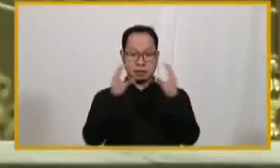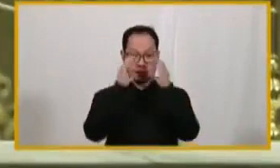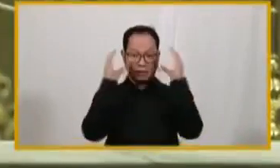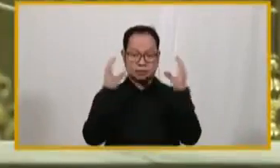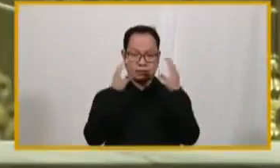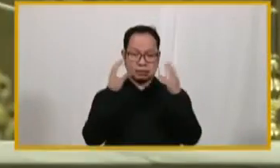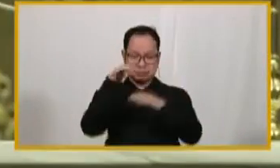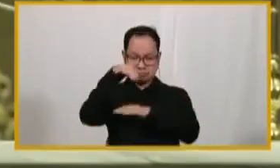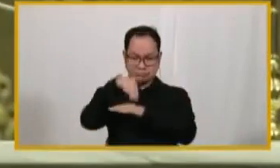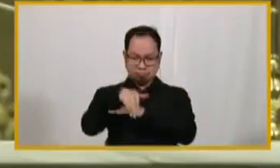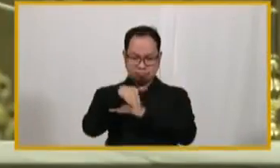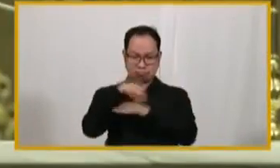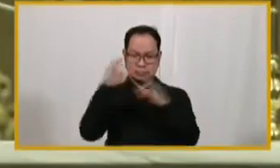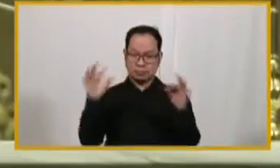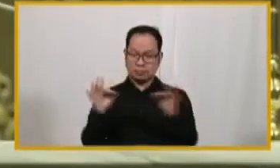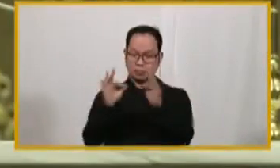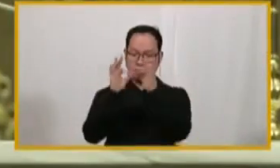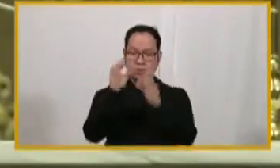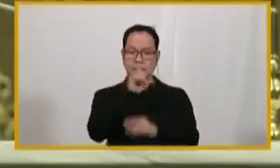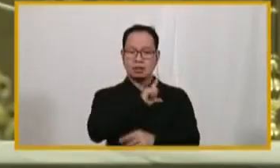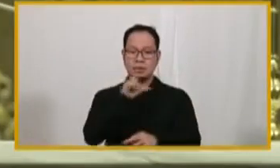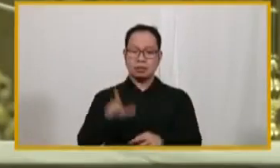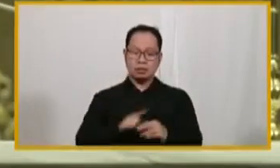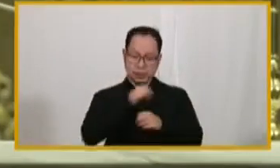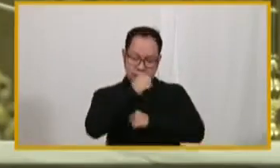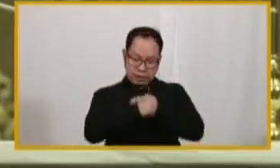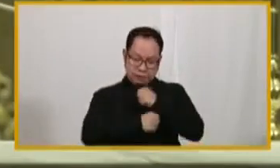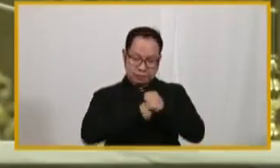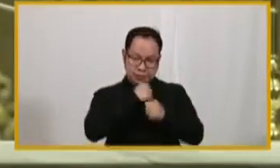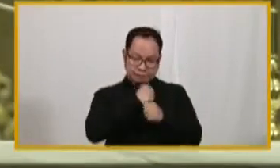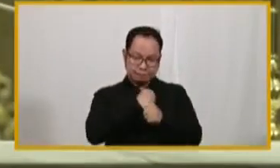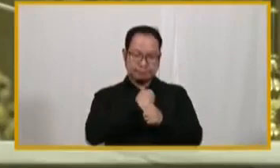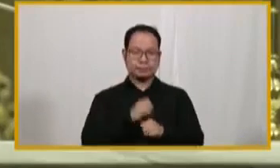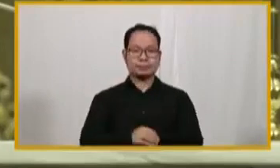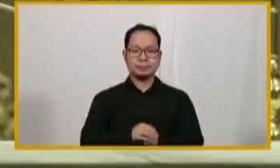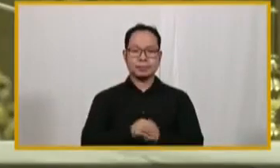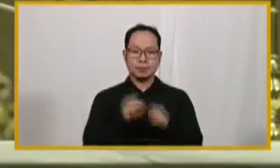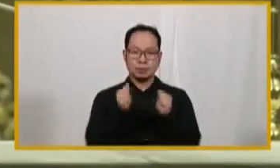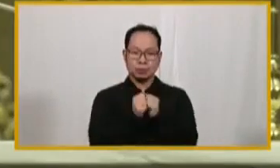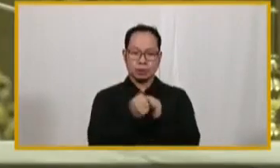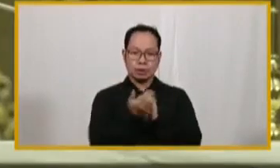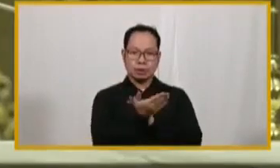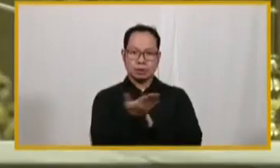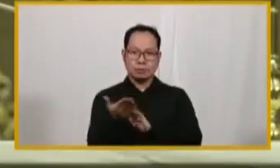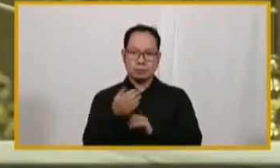celebrate this evening Mass of the Lord's Supper, with all of you.